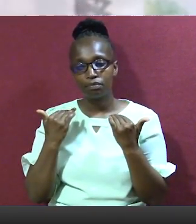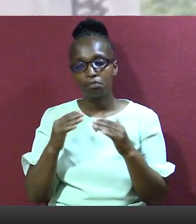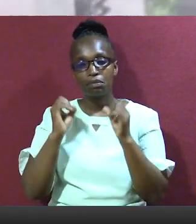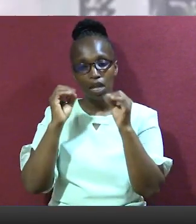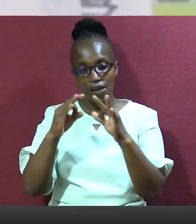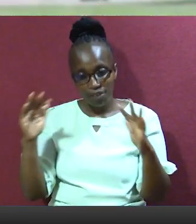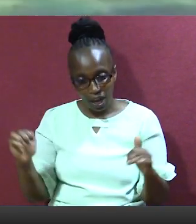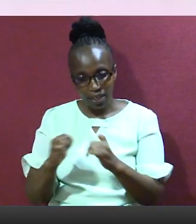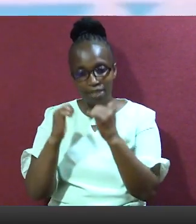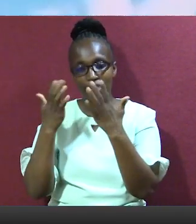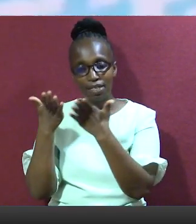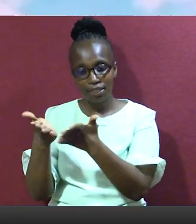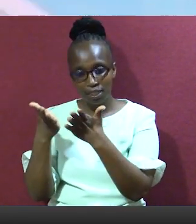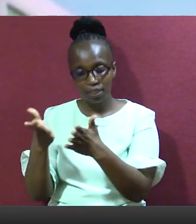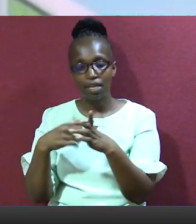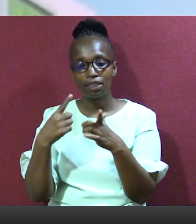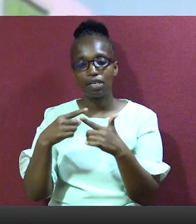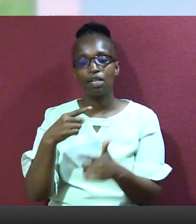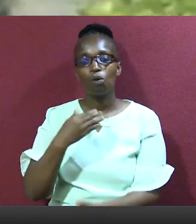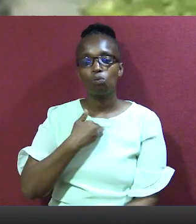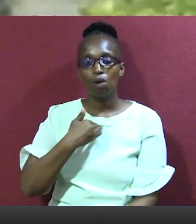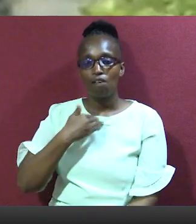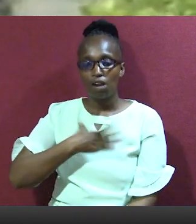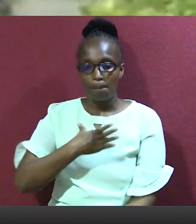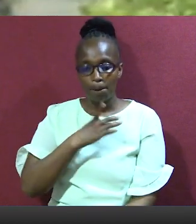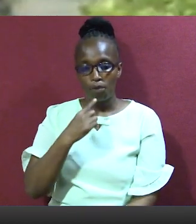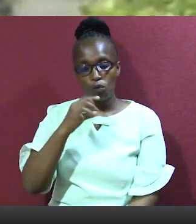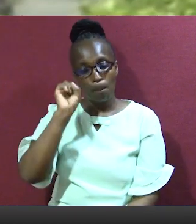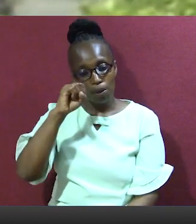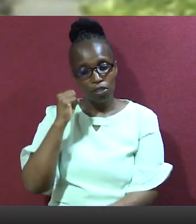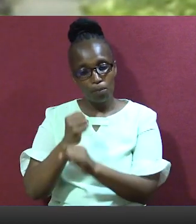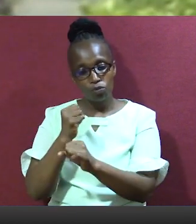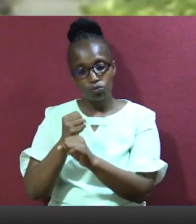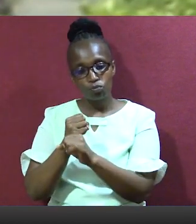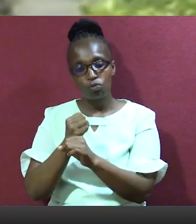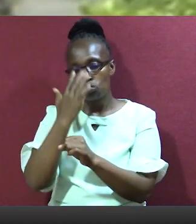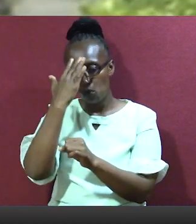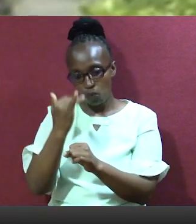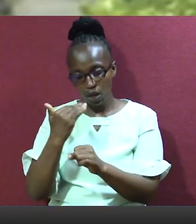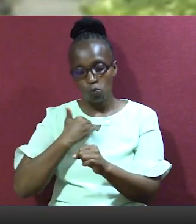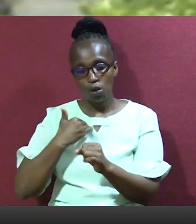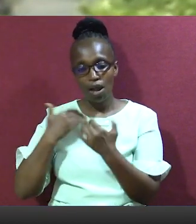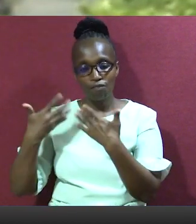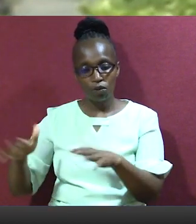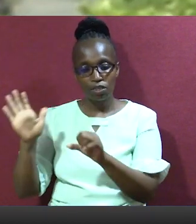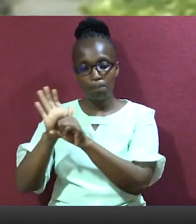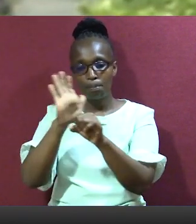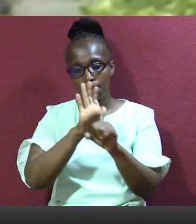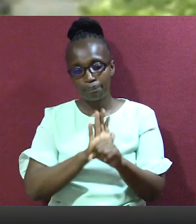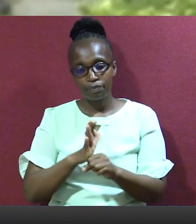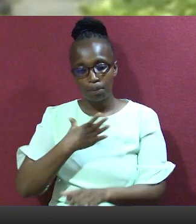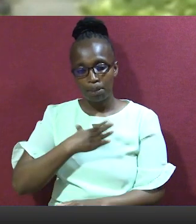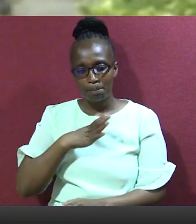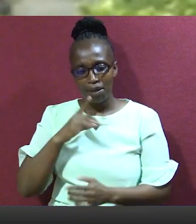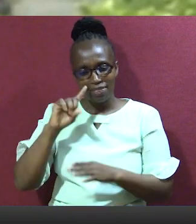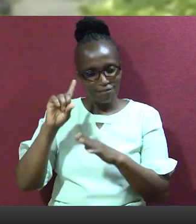that hakuna any lapse. Should an accident occur, then there are people who will be able to do it. Because tumepoteza